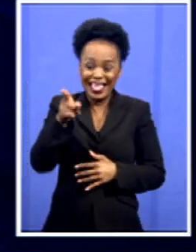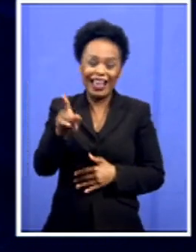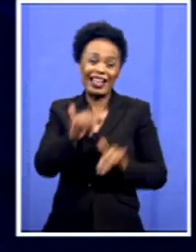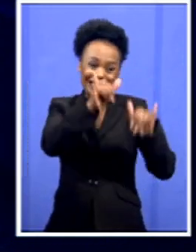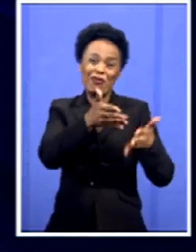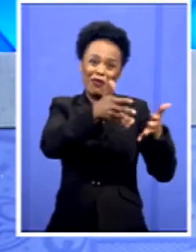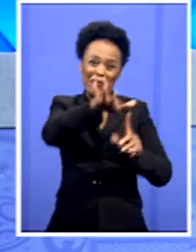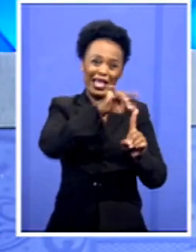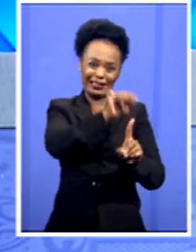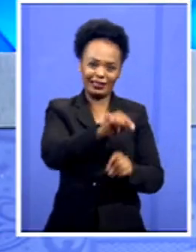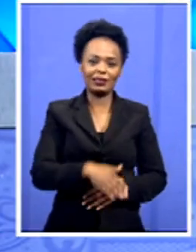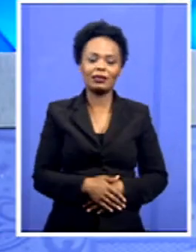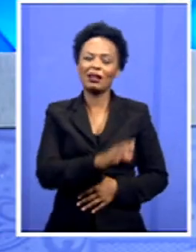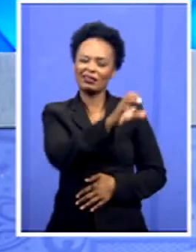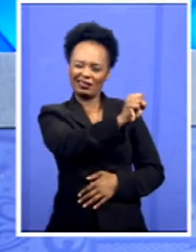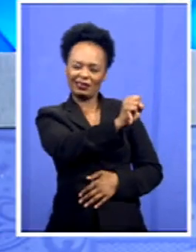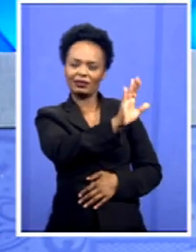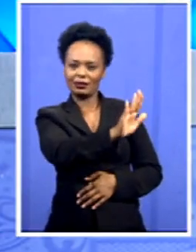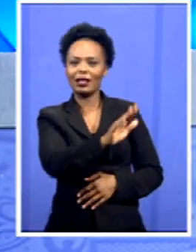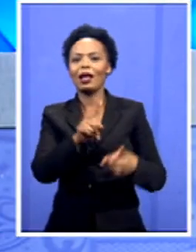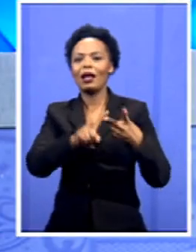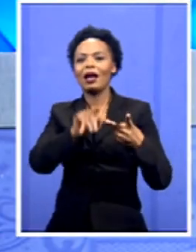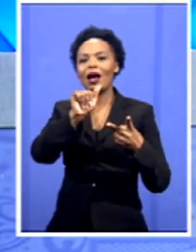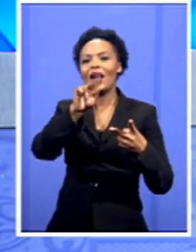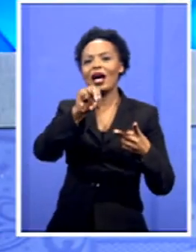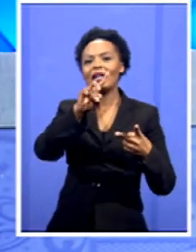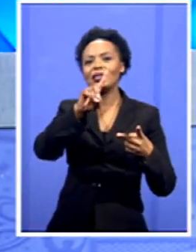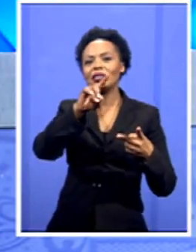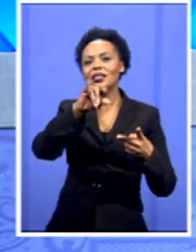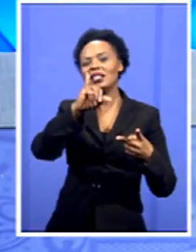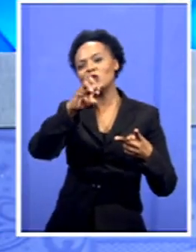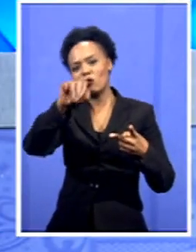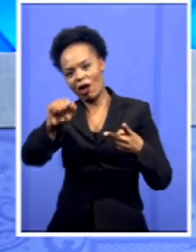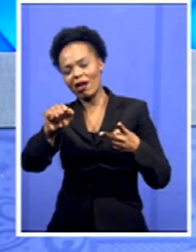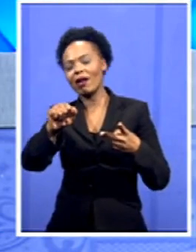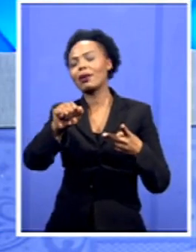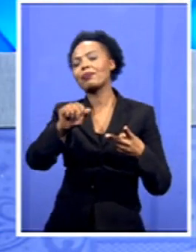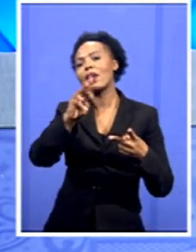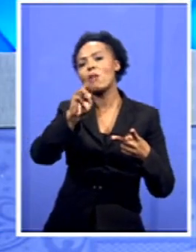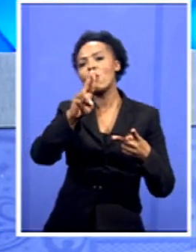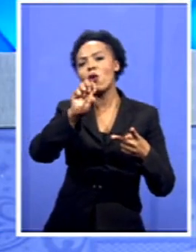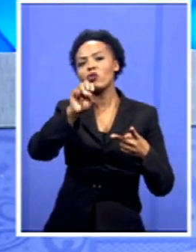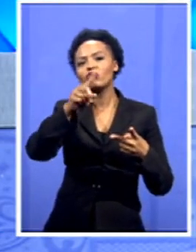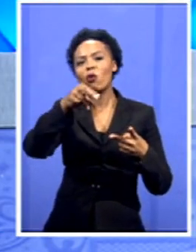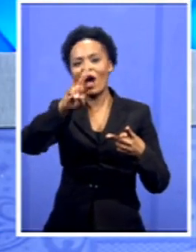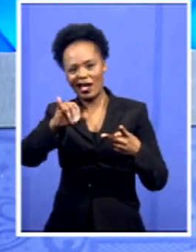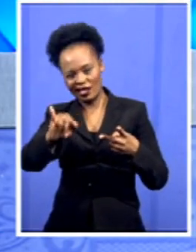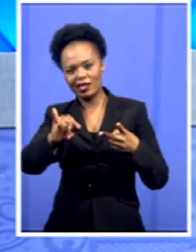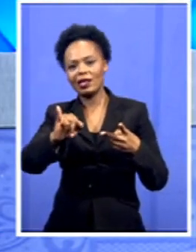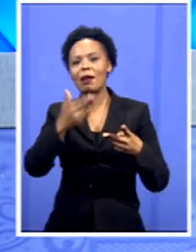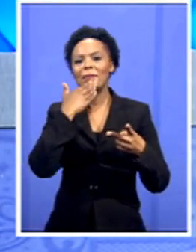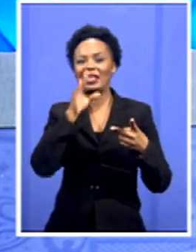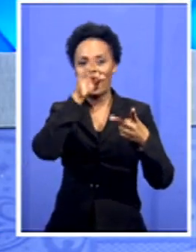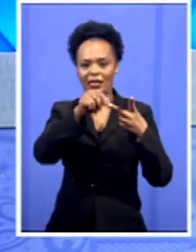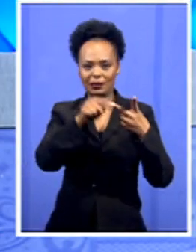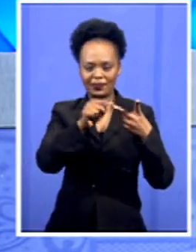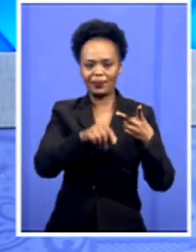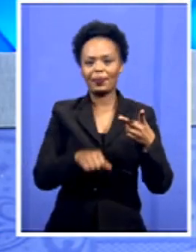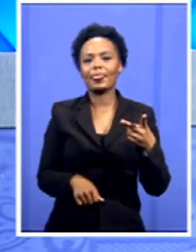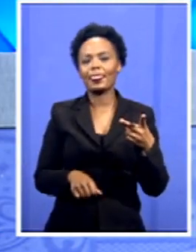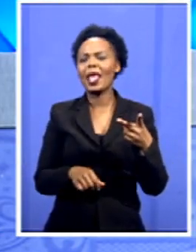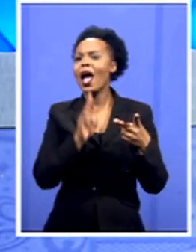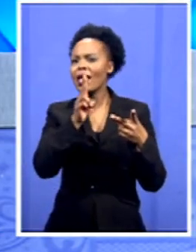area. I'll come to him. Andiswa Mosai, let's just ask you that same question. Yes.